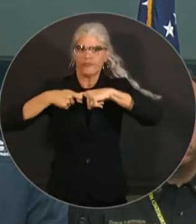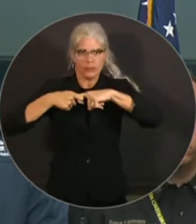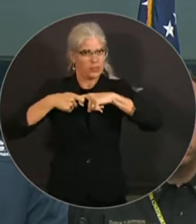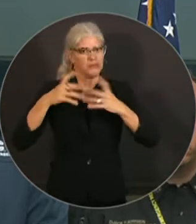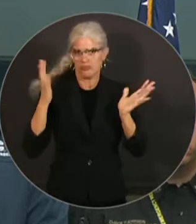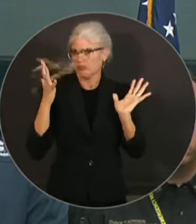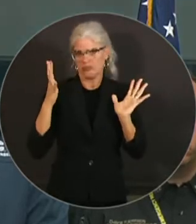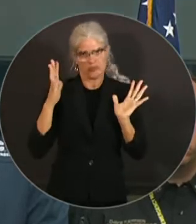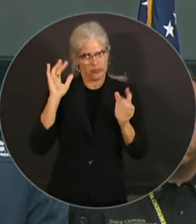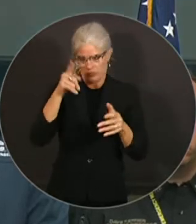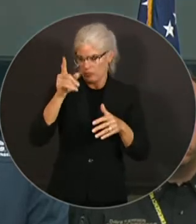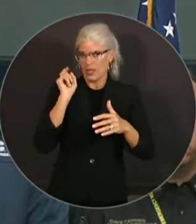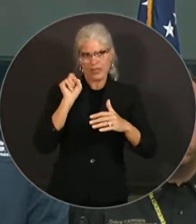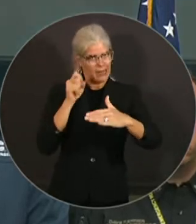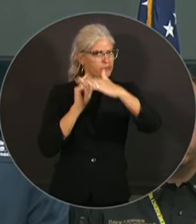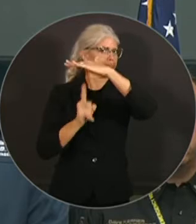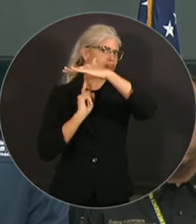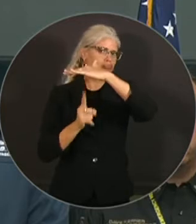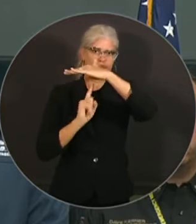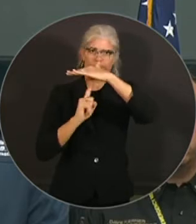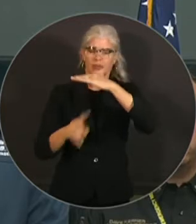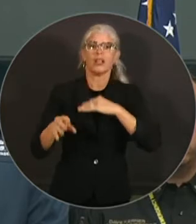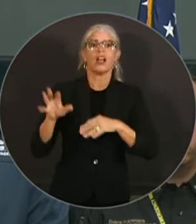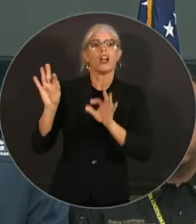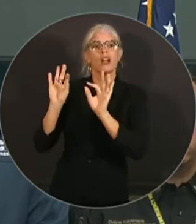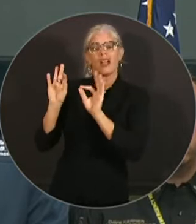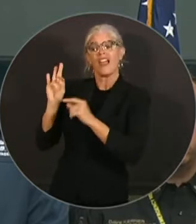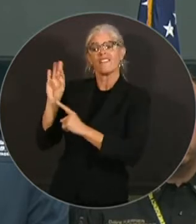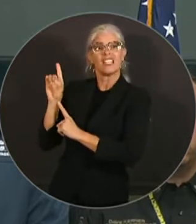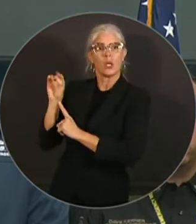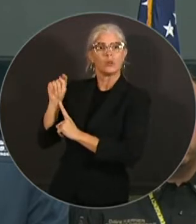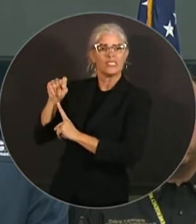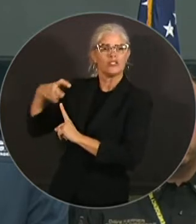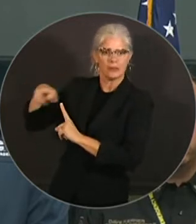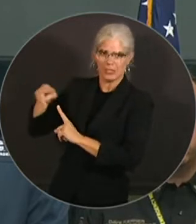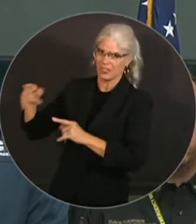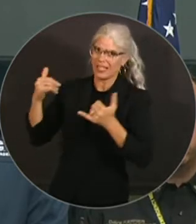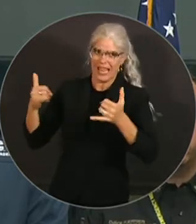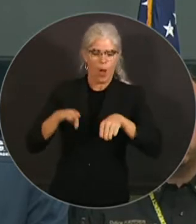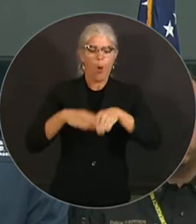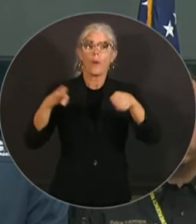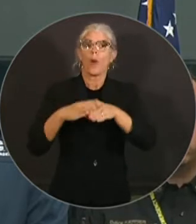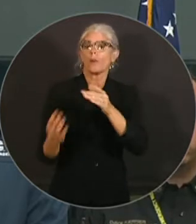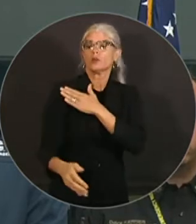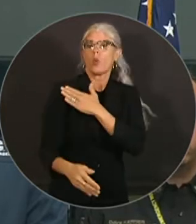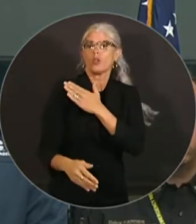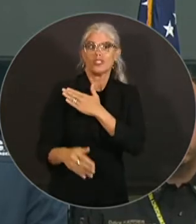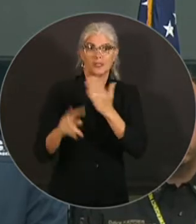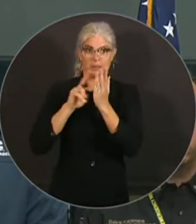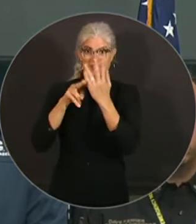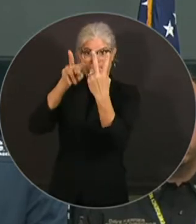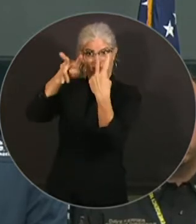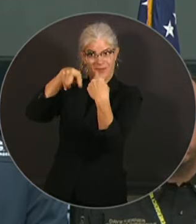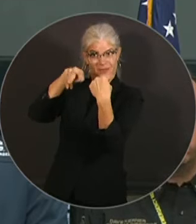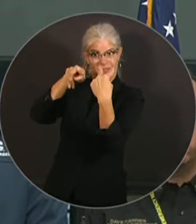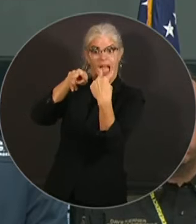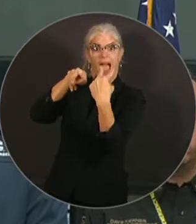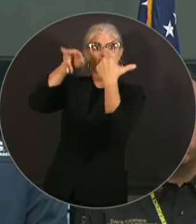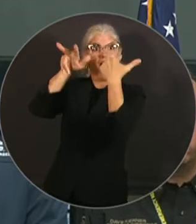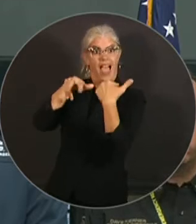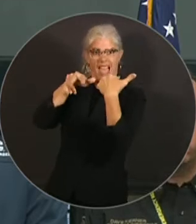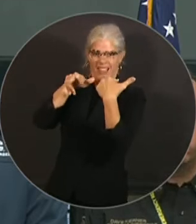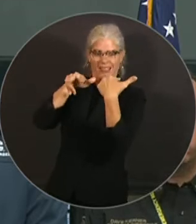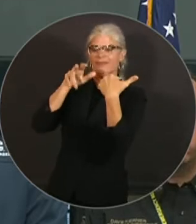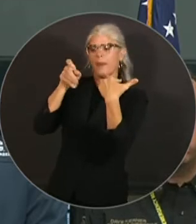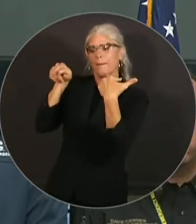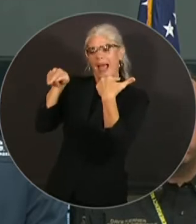necessary. Florida Department of Transportation is opening roadway shoulders as necessary to facilitate evacuation and